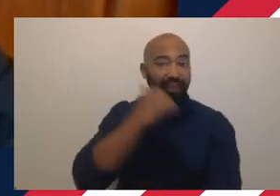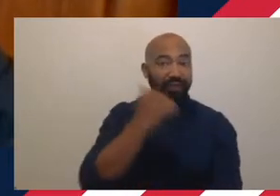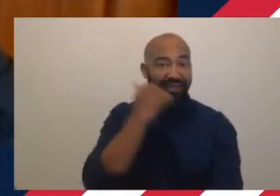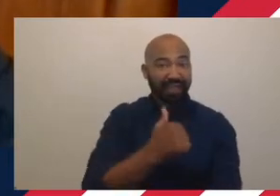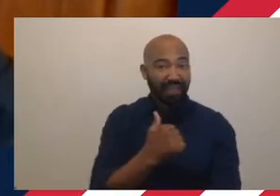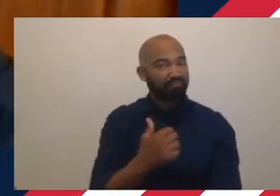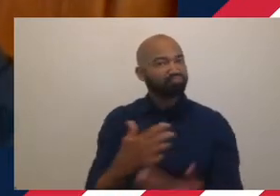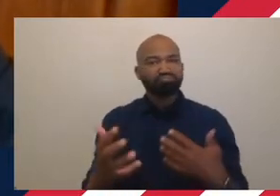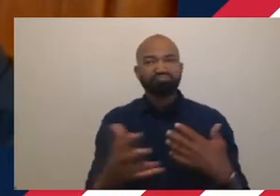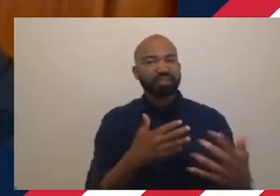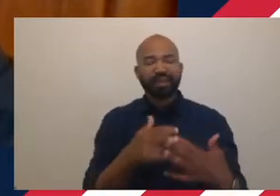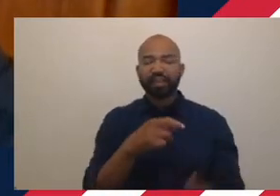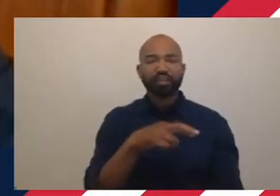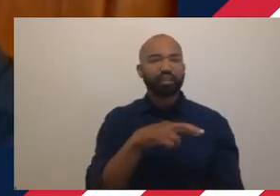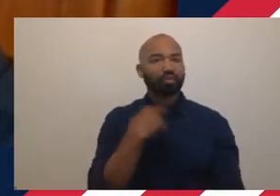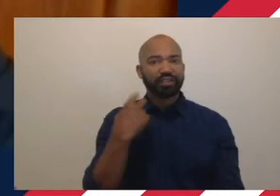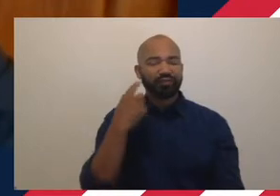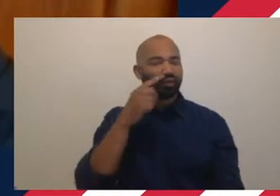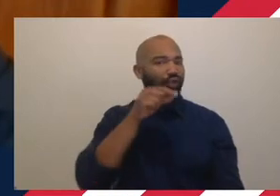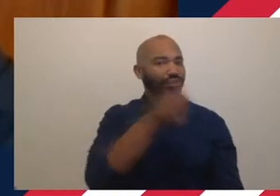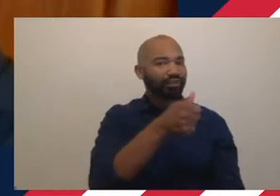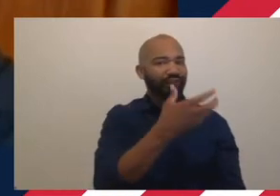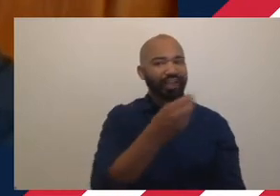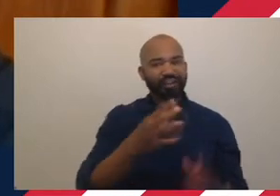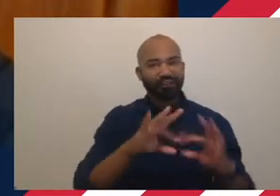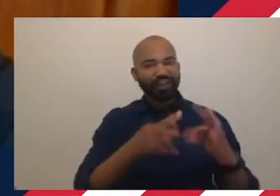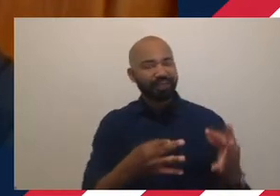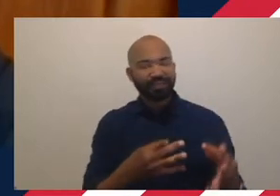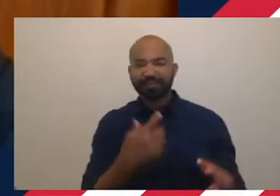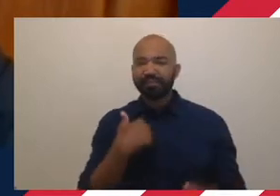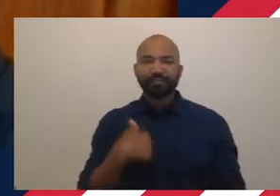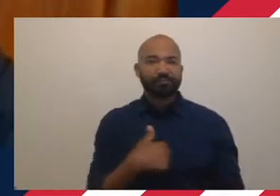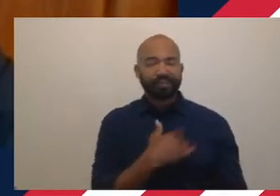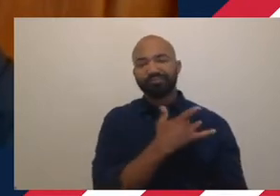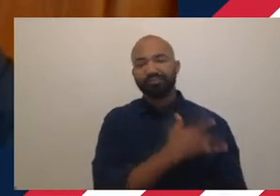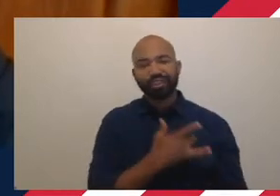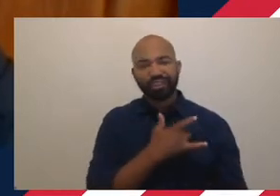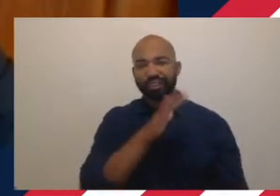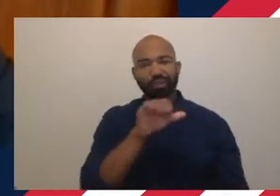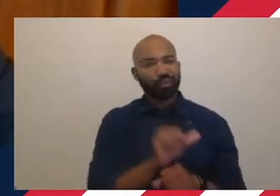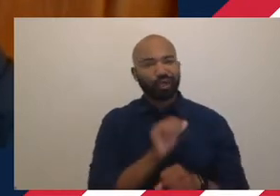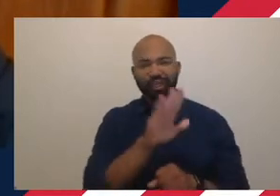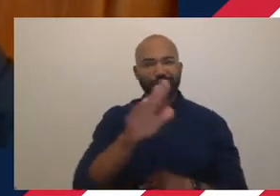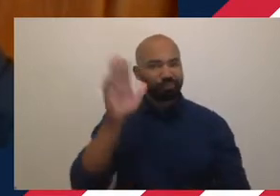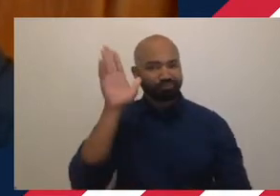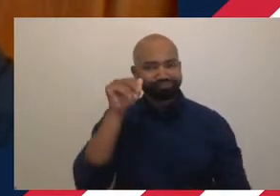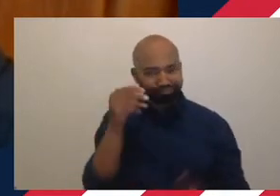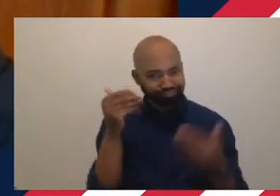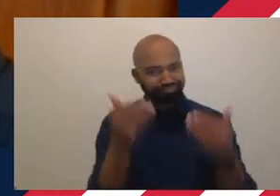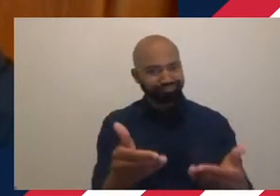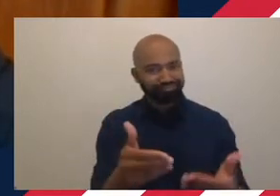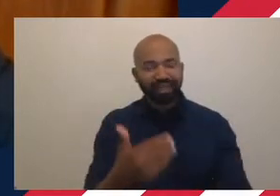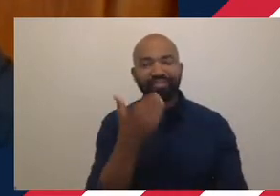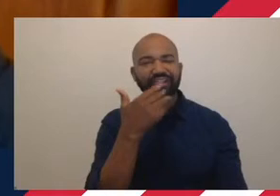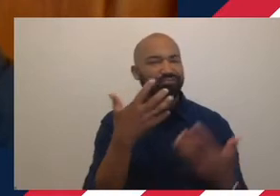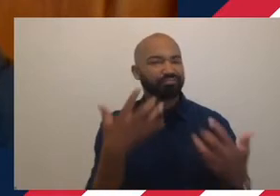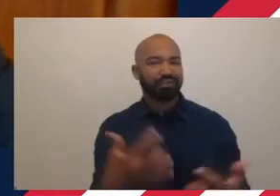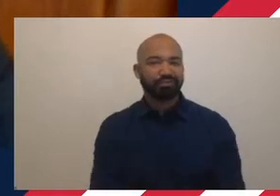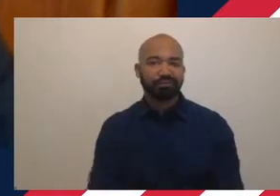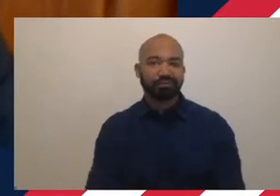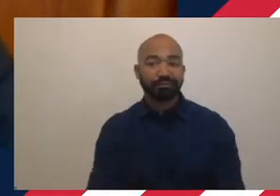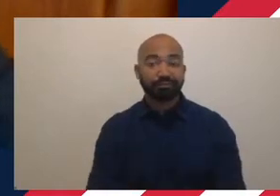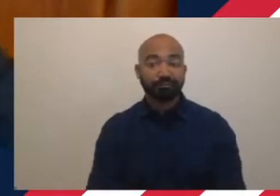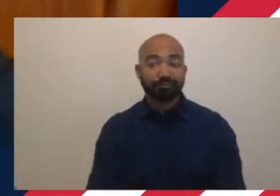family. We owe you a tremendous debt of gratitude. Let me say this, from what we know about